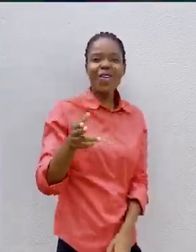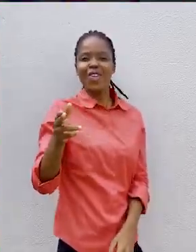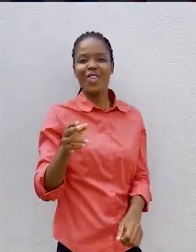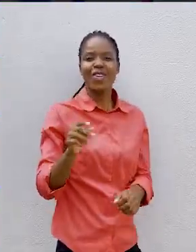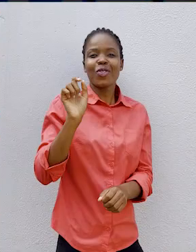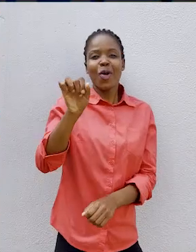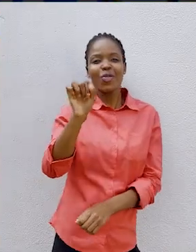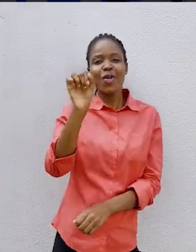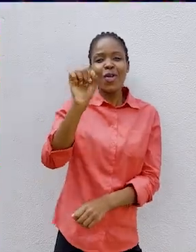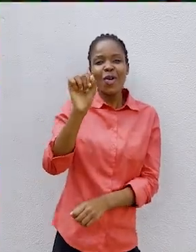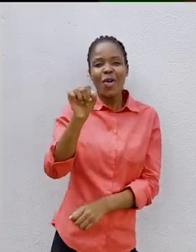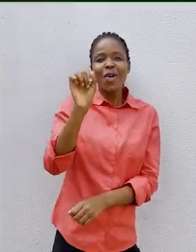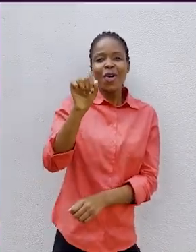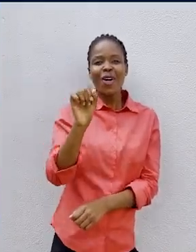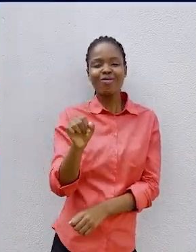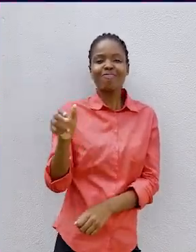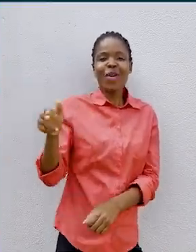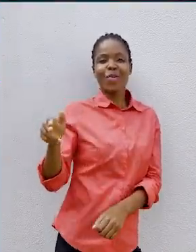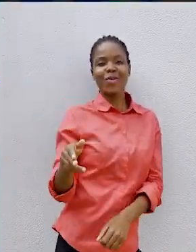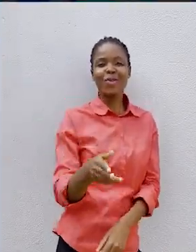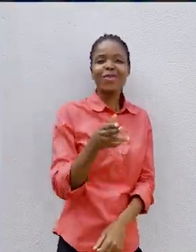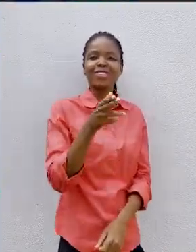Truly.